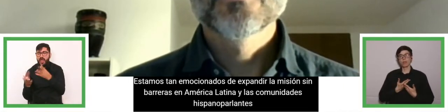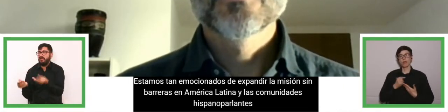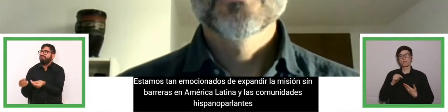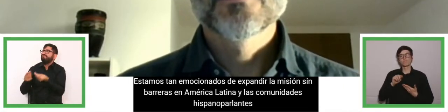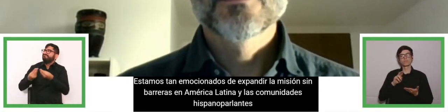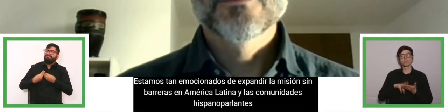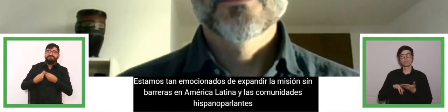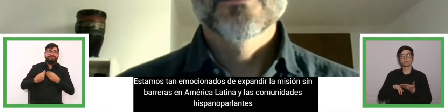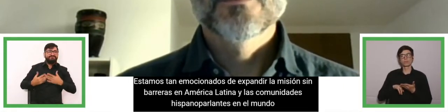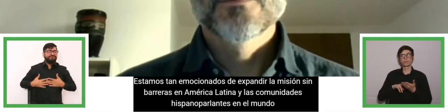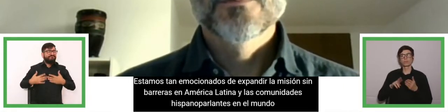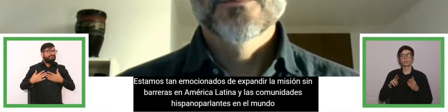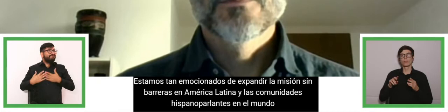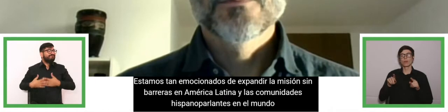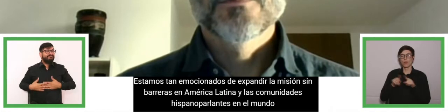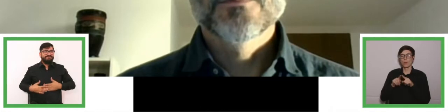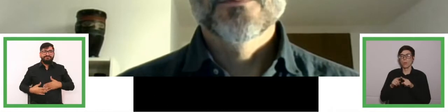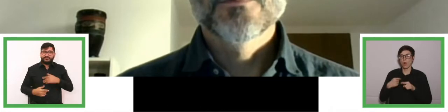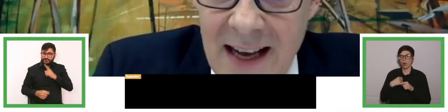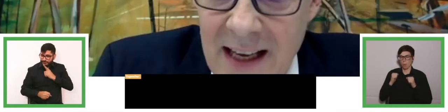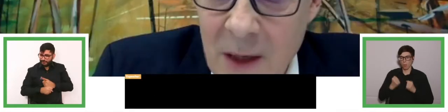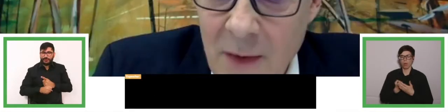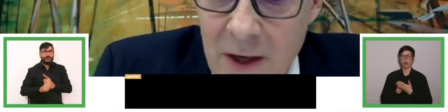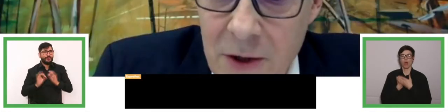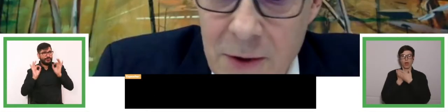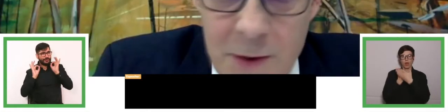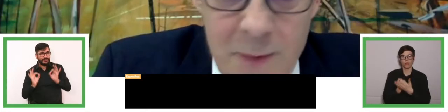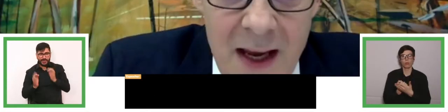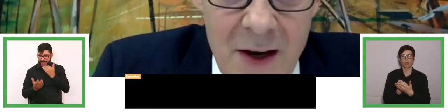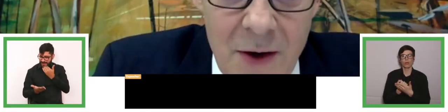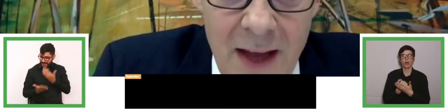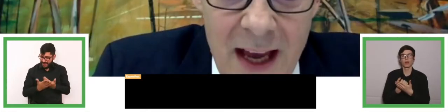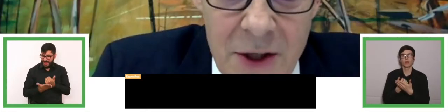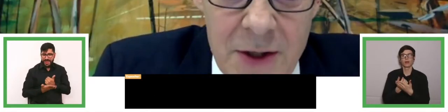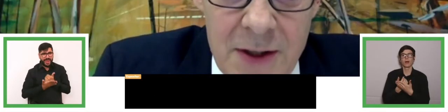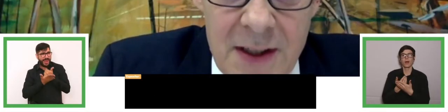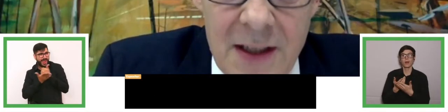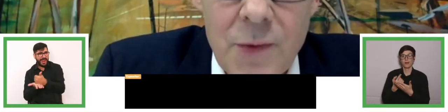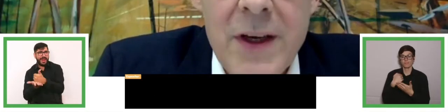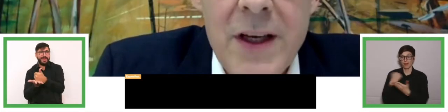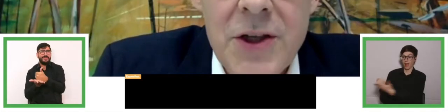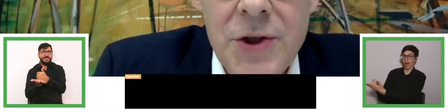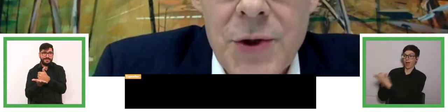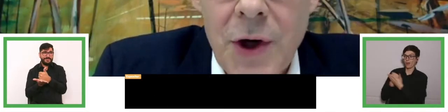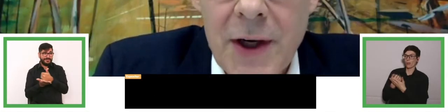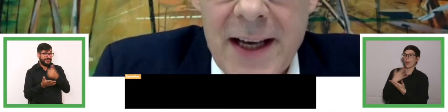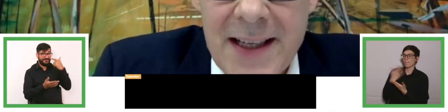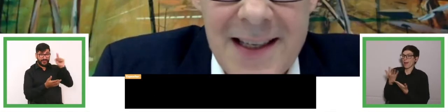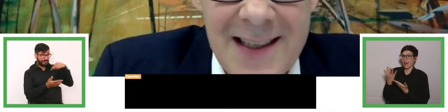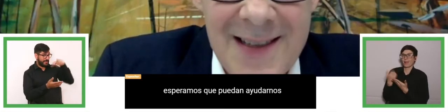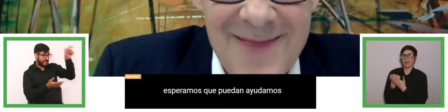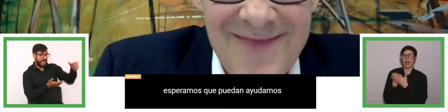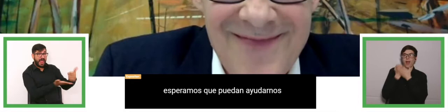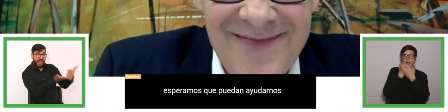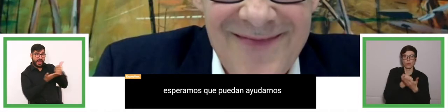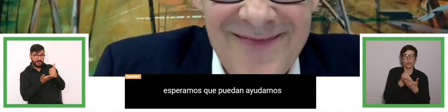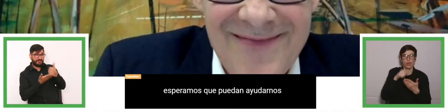us in helping these exciting innovations make connections and reach new